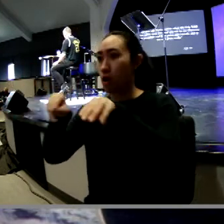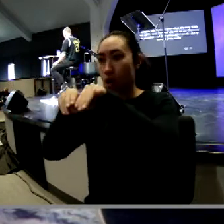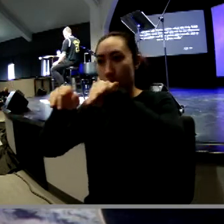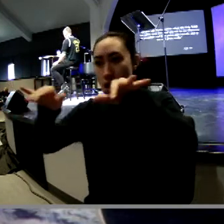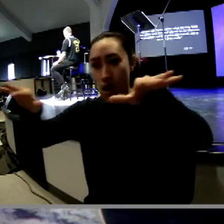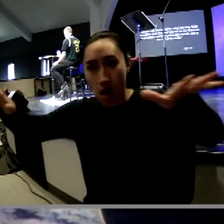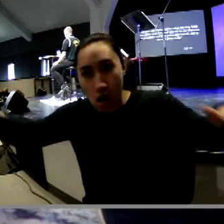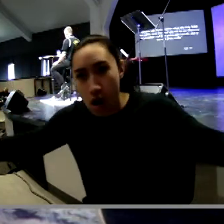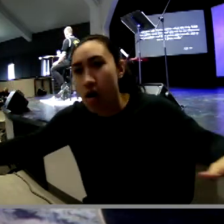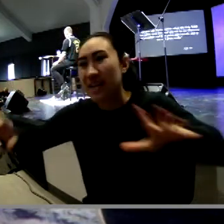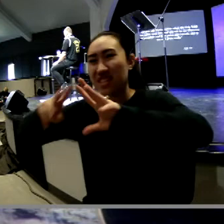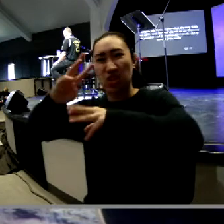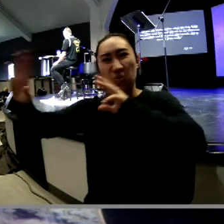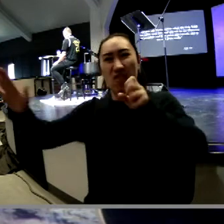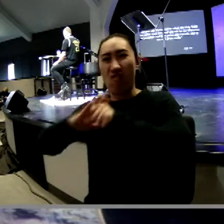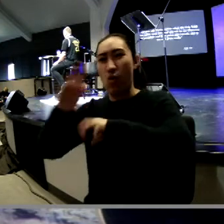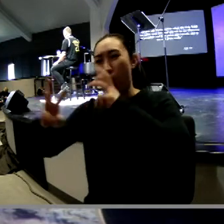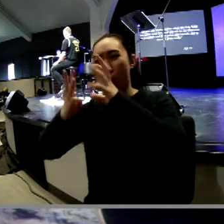other,